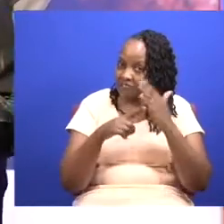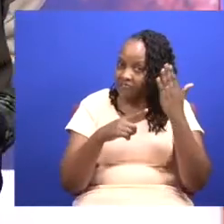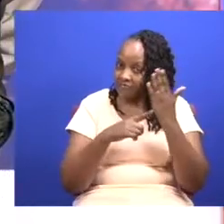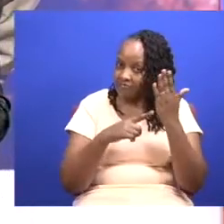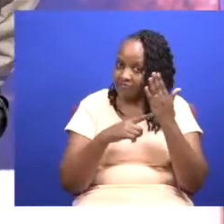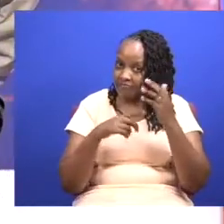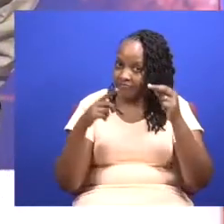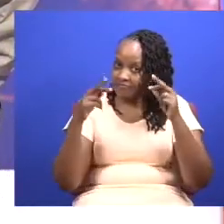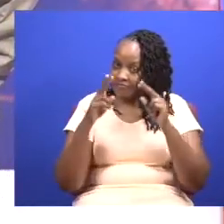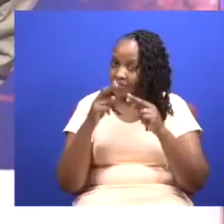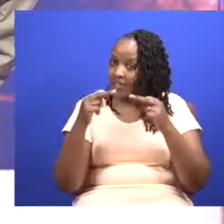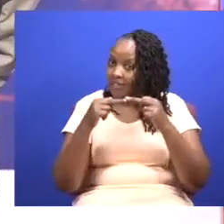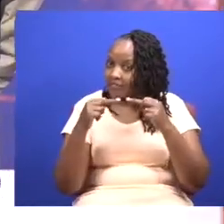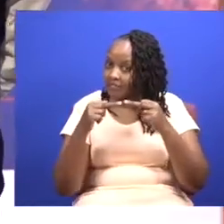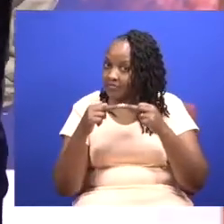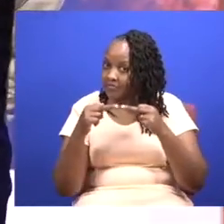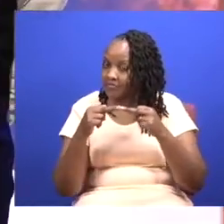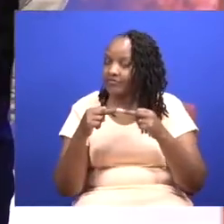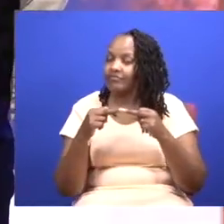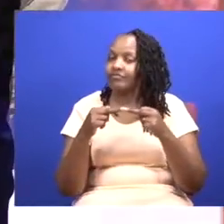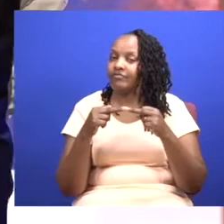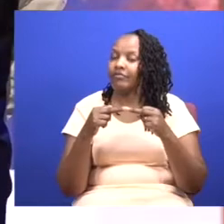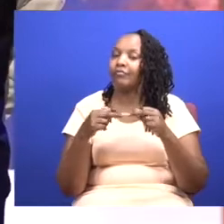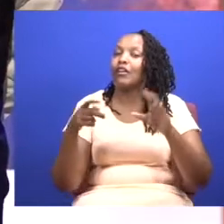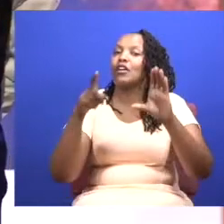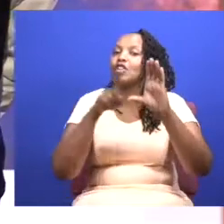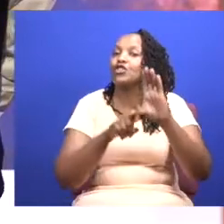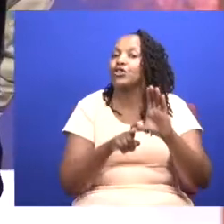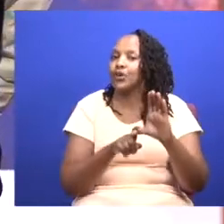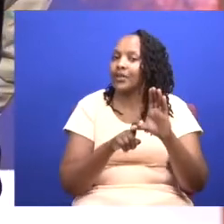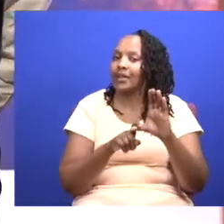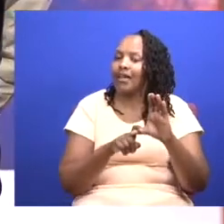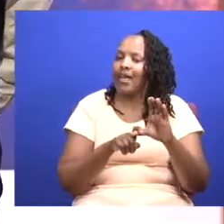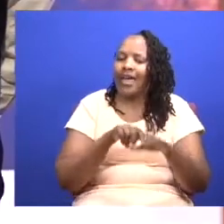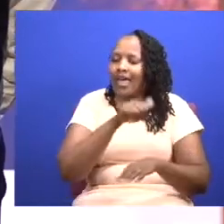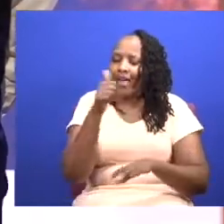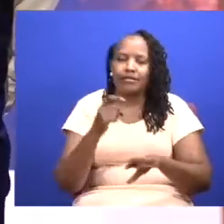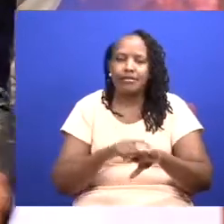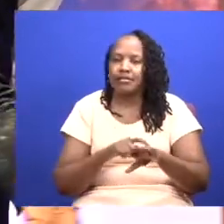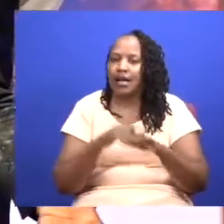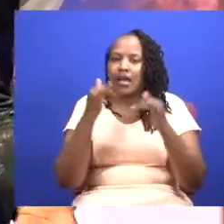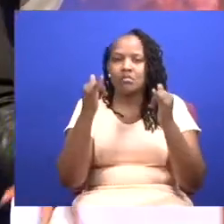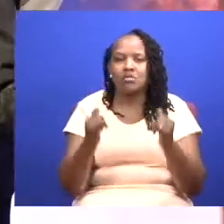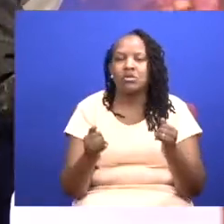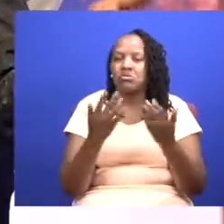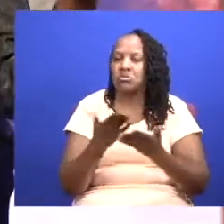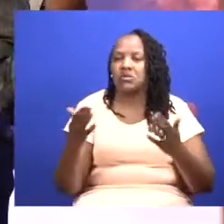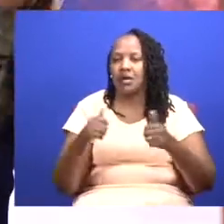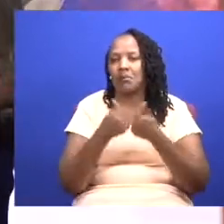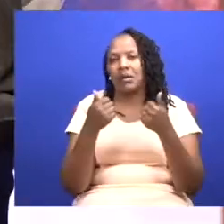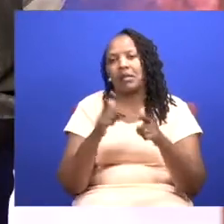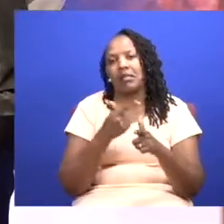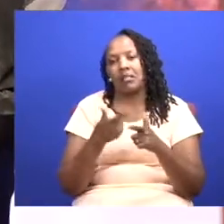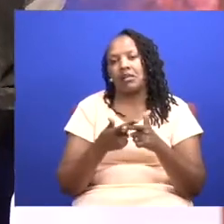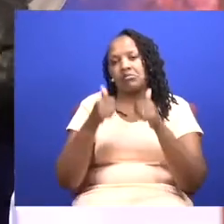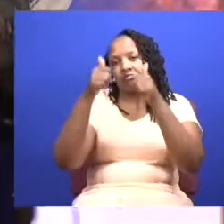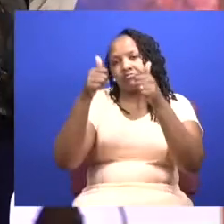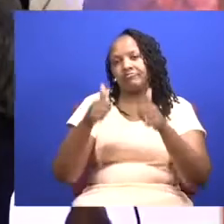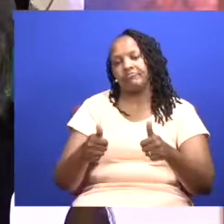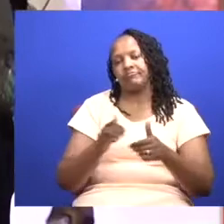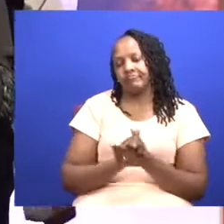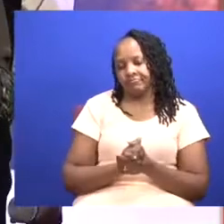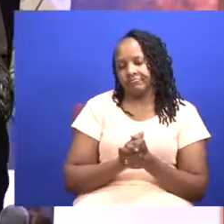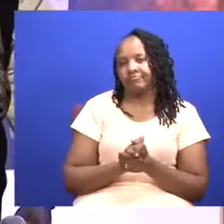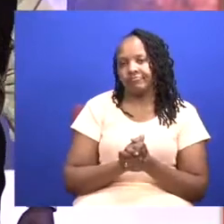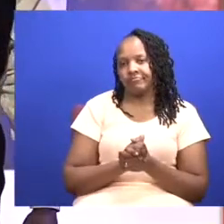that right now. Go into that place and subscribe, and then you can click on the notification bell. Whenever there are new content that comes up, you will